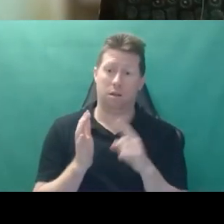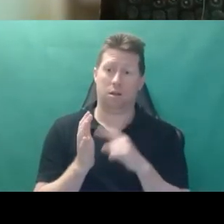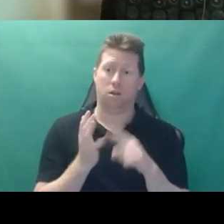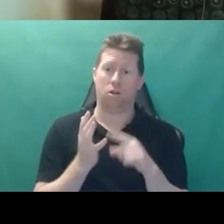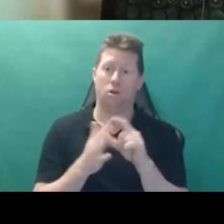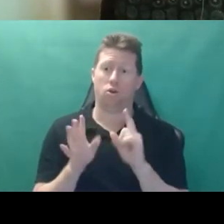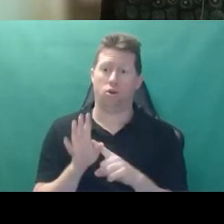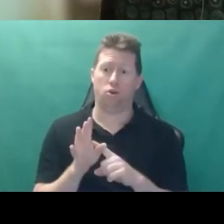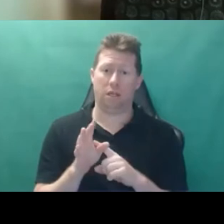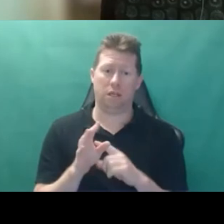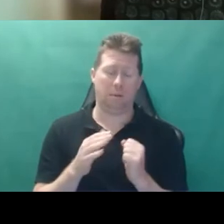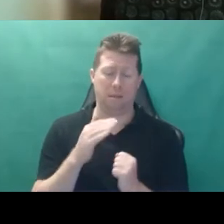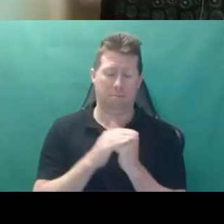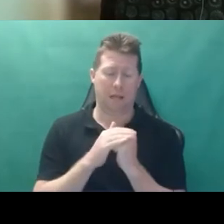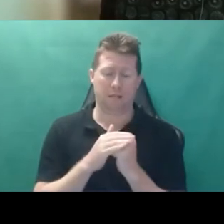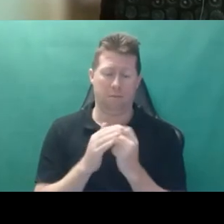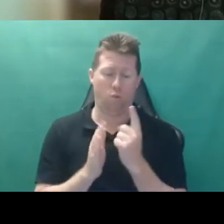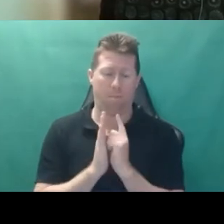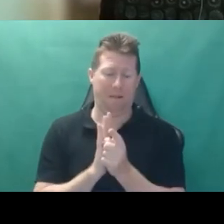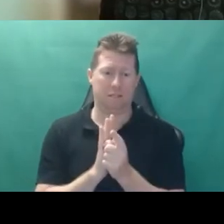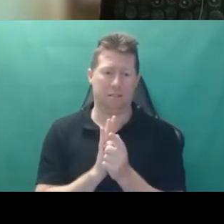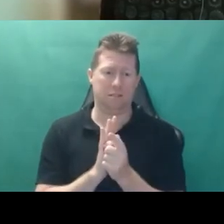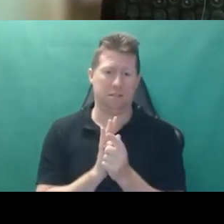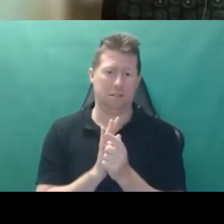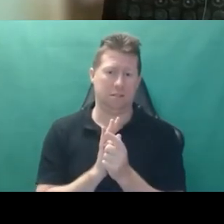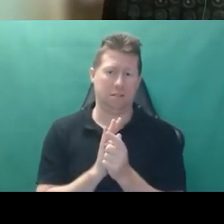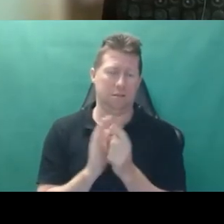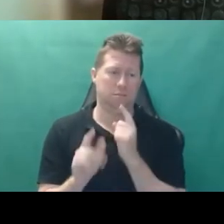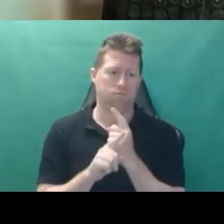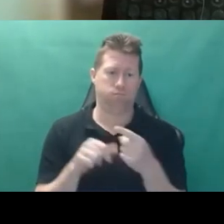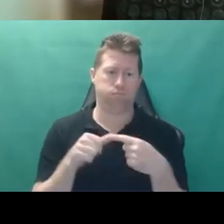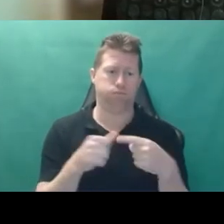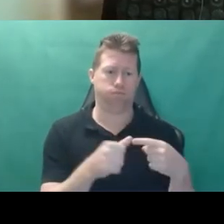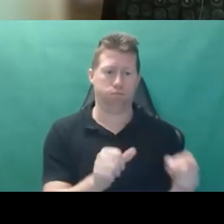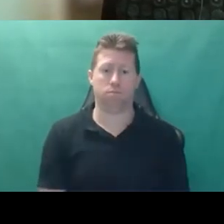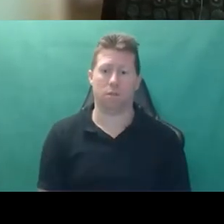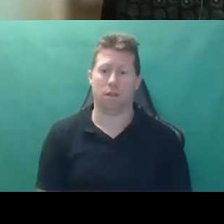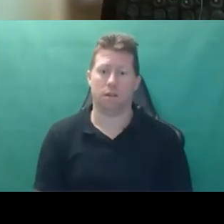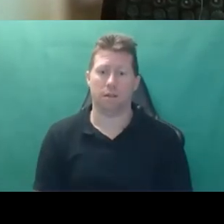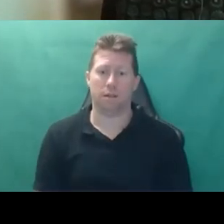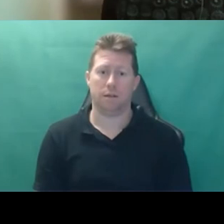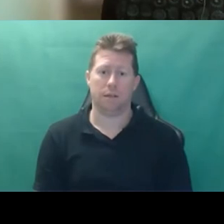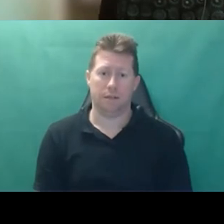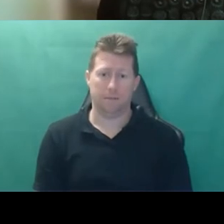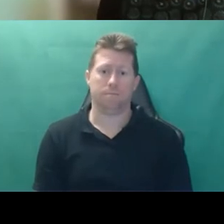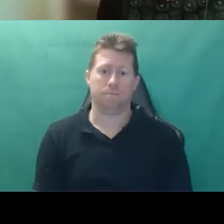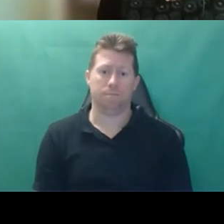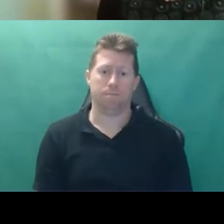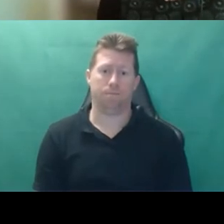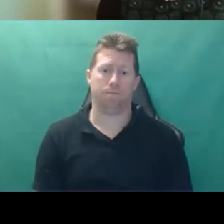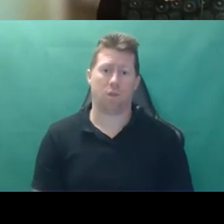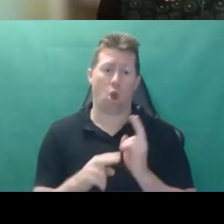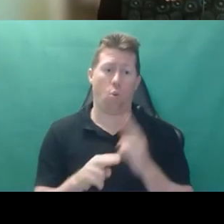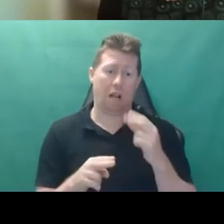a maximum of say one minute to 90 seconds in responding to these questions. Okay. So very quickly,